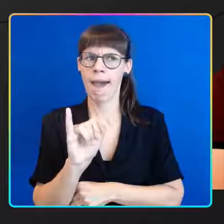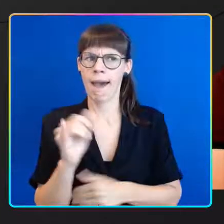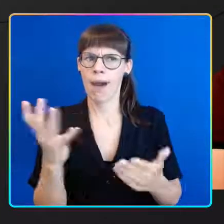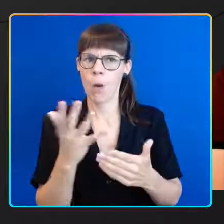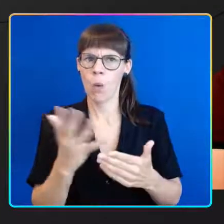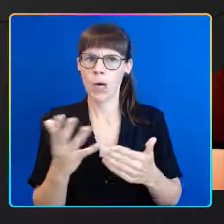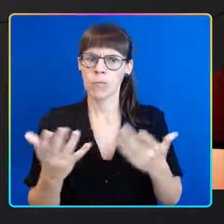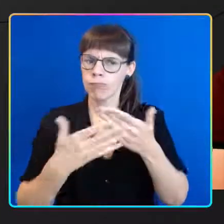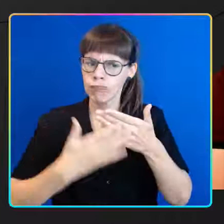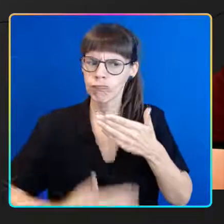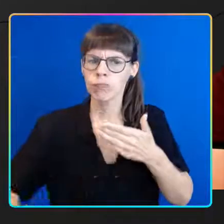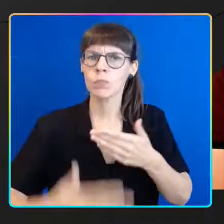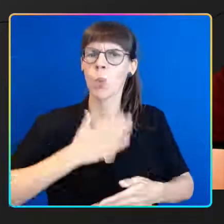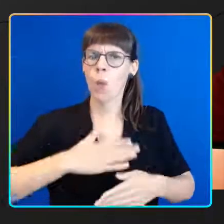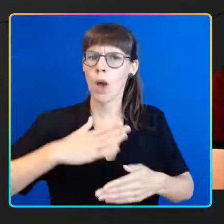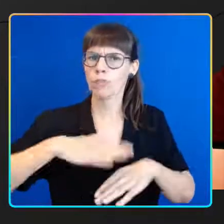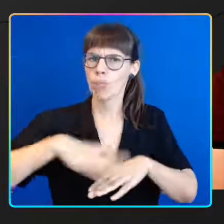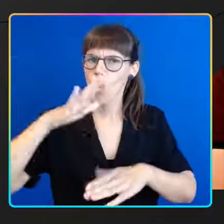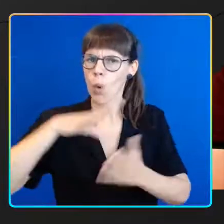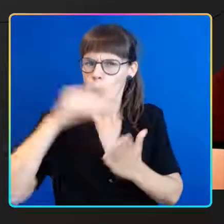to learn about next?